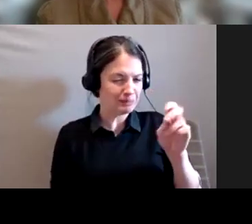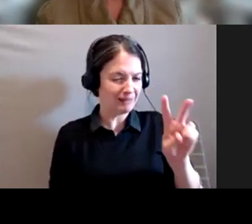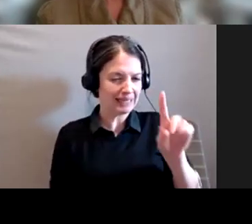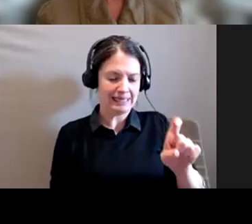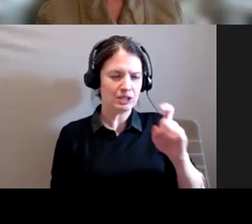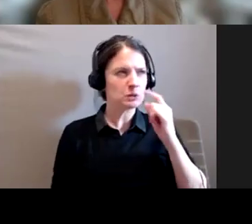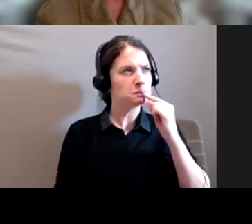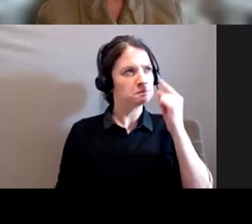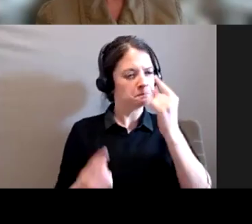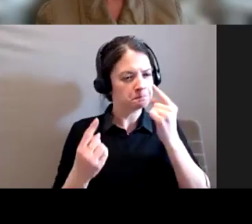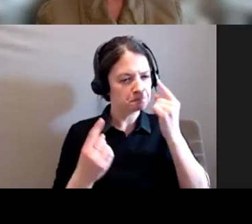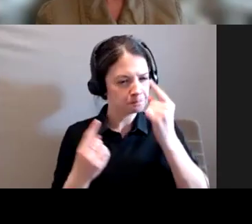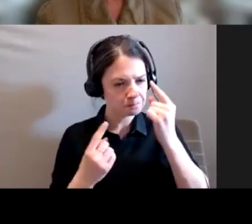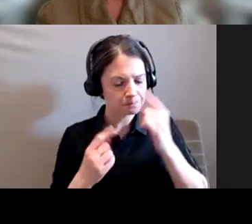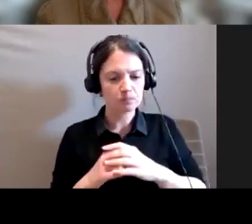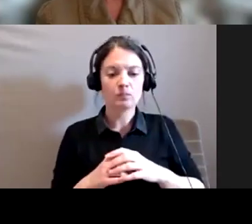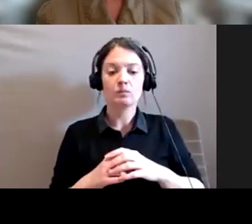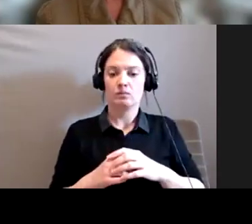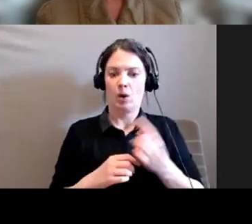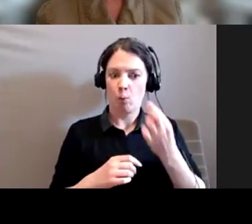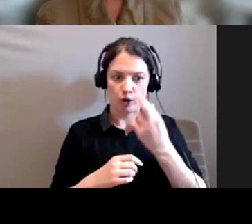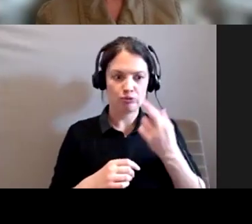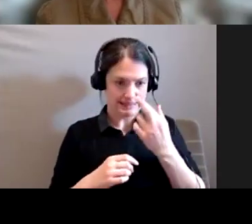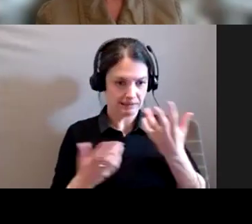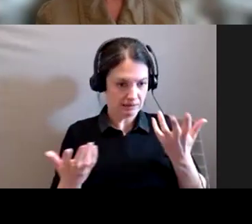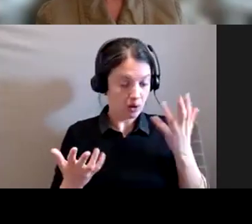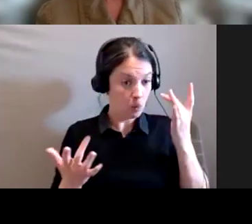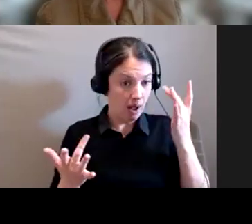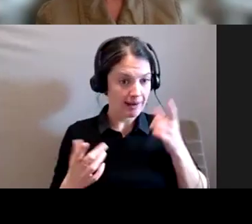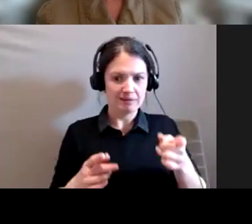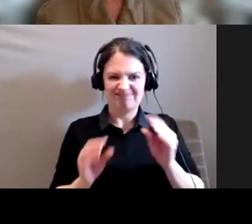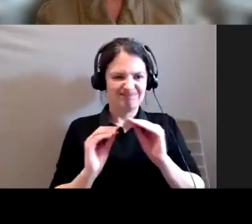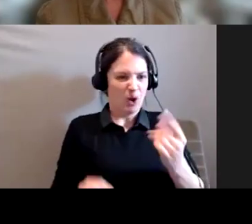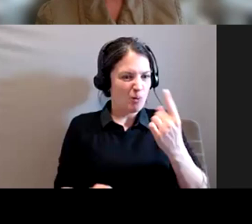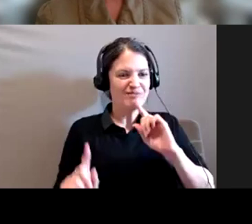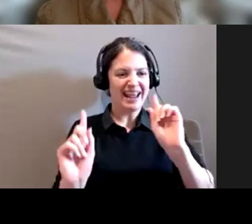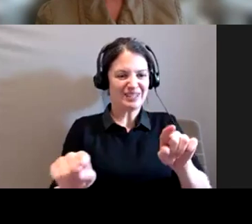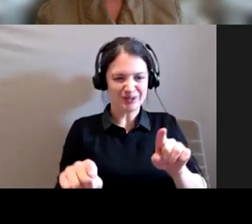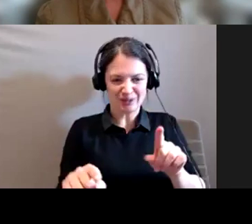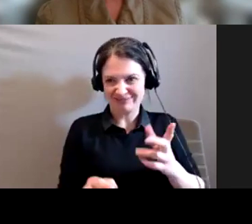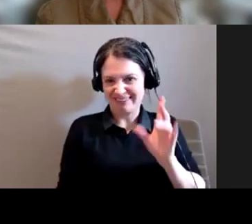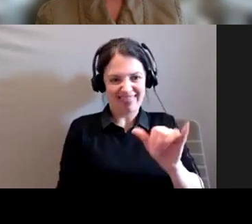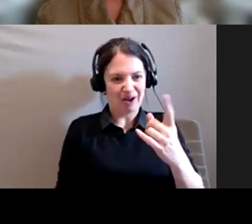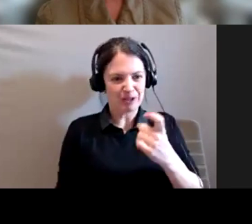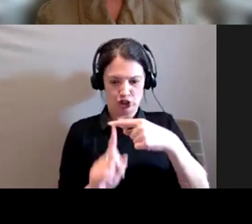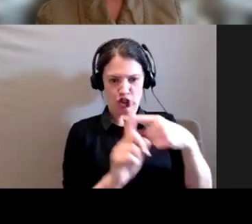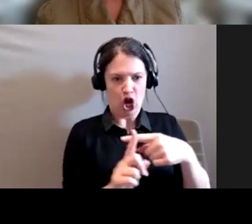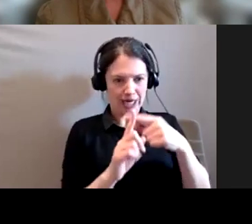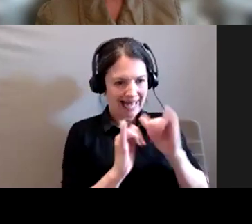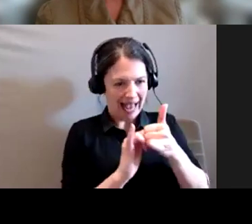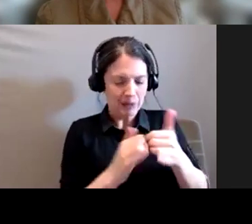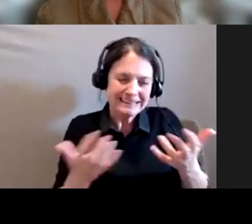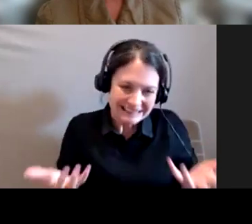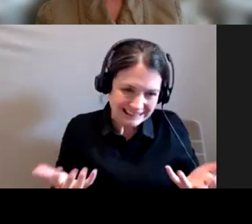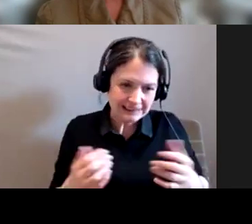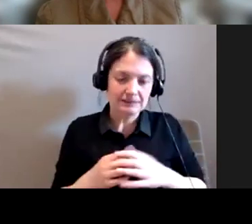about. And again, it is one of the reasons why there is no sort of cookie cutter response to this, and why, again, the idea of